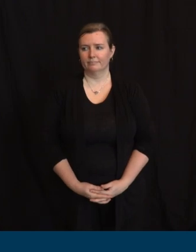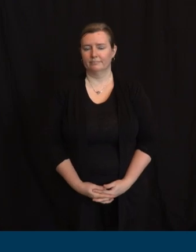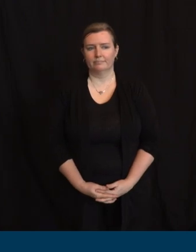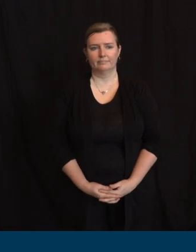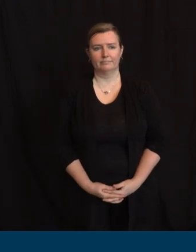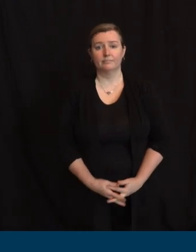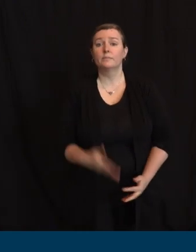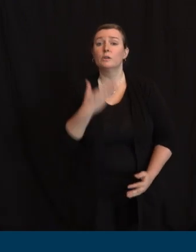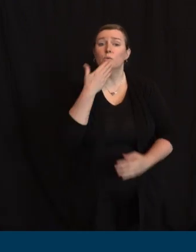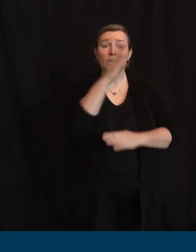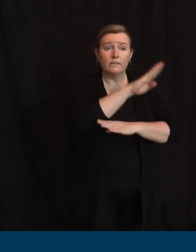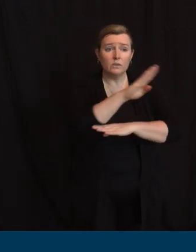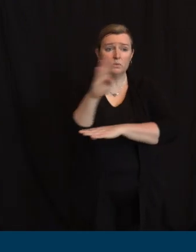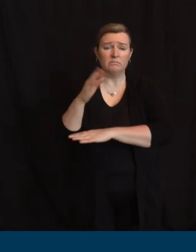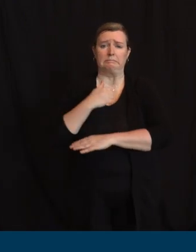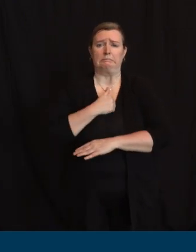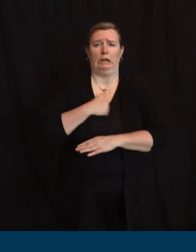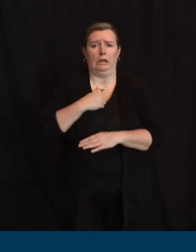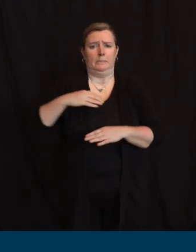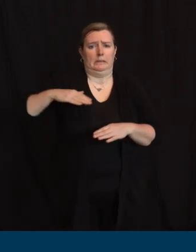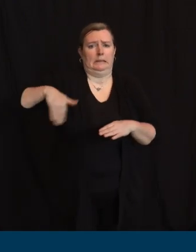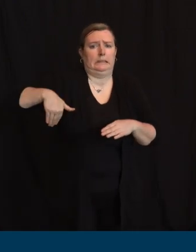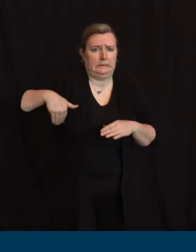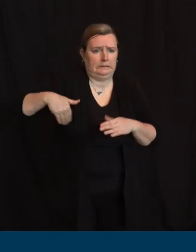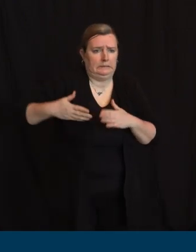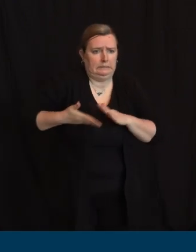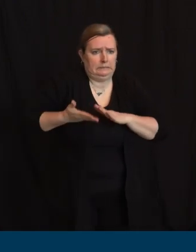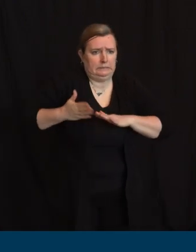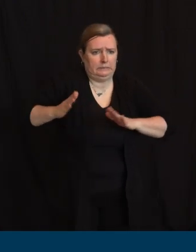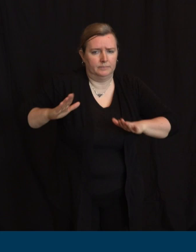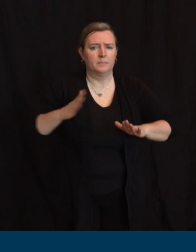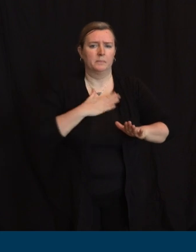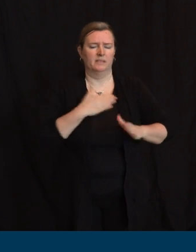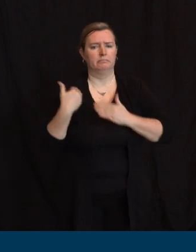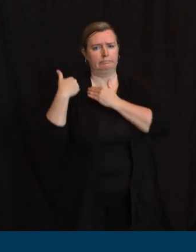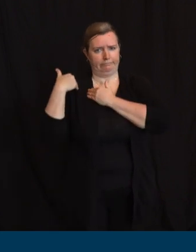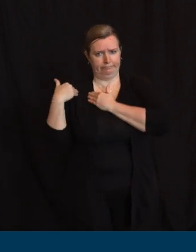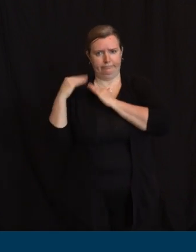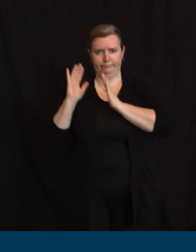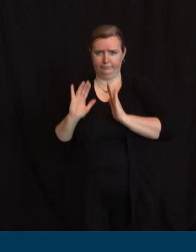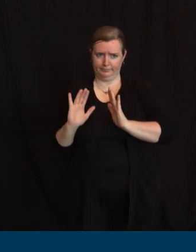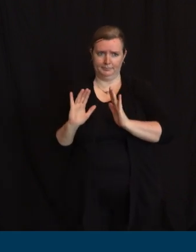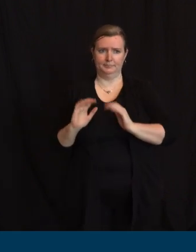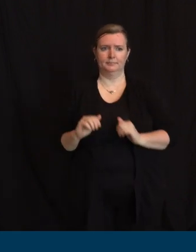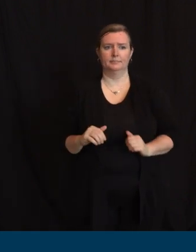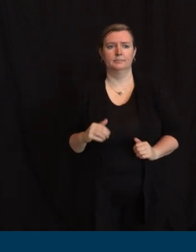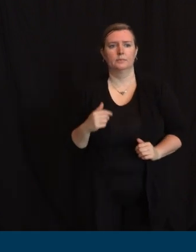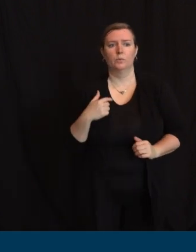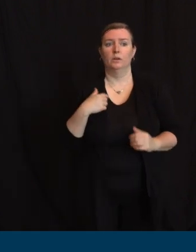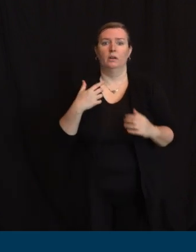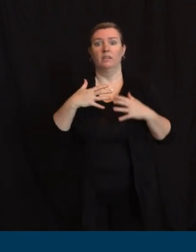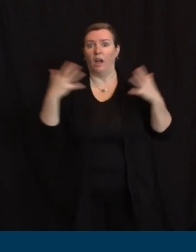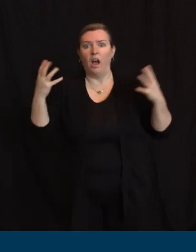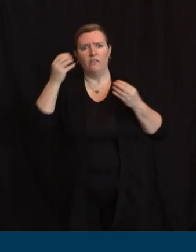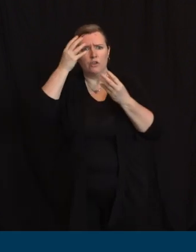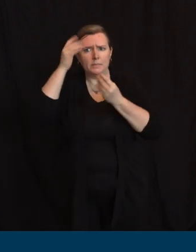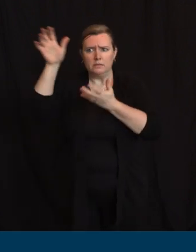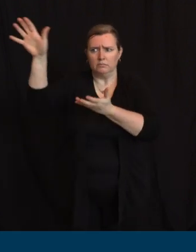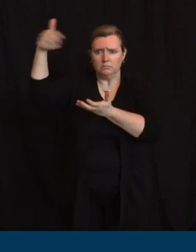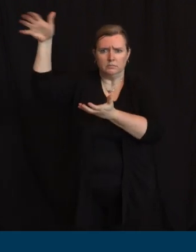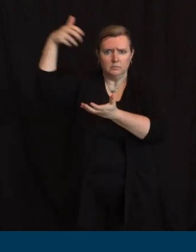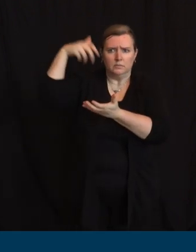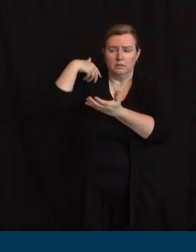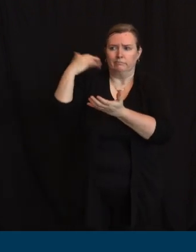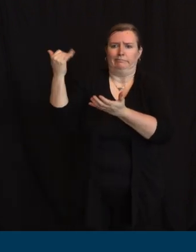Good afternoon. Sorry to be a few minutes late. My fault. We have a lot of ground to cover today,